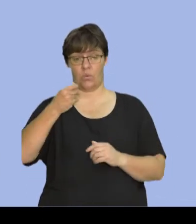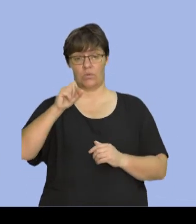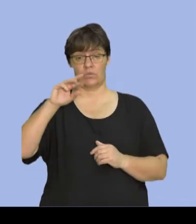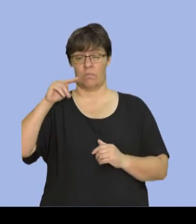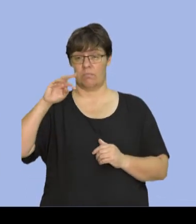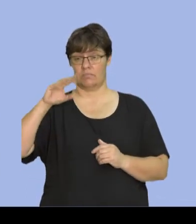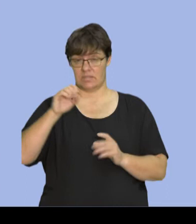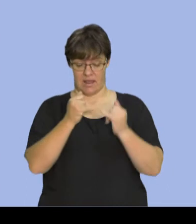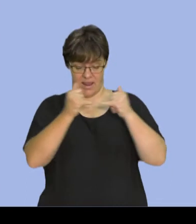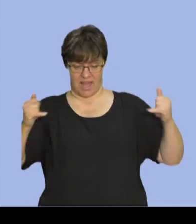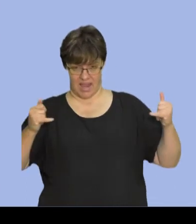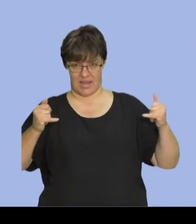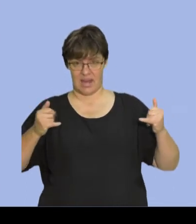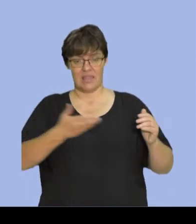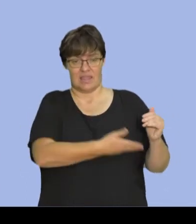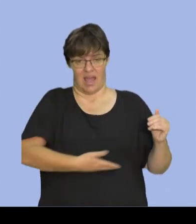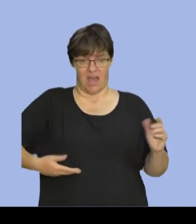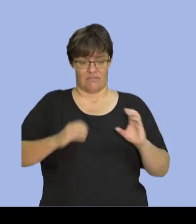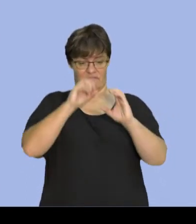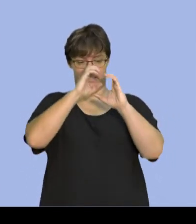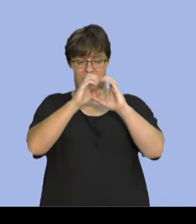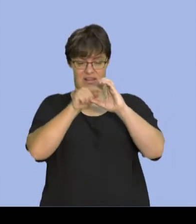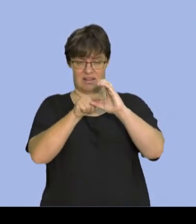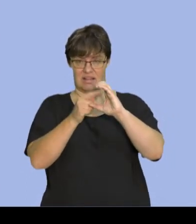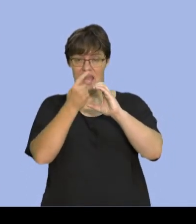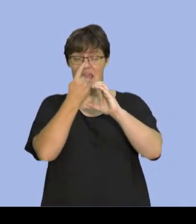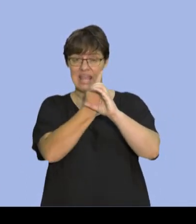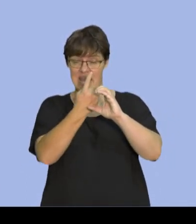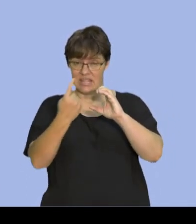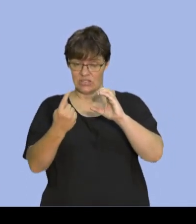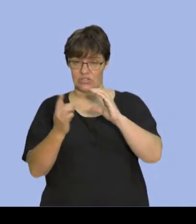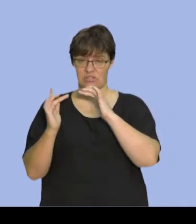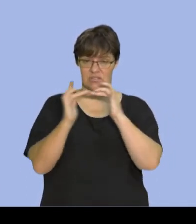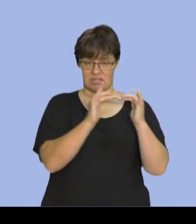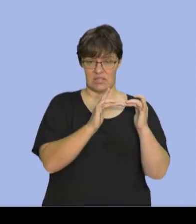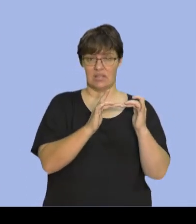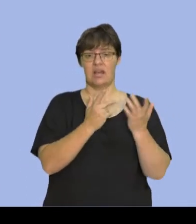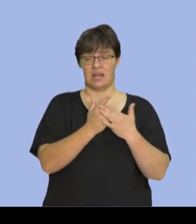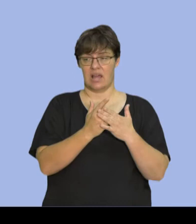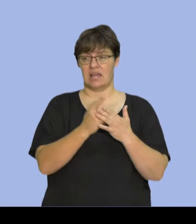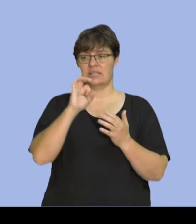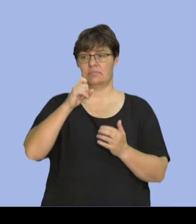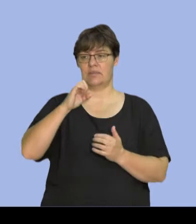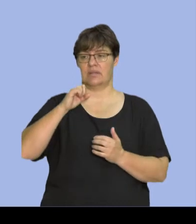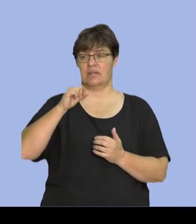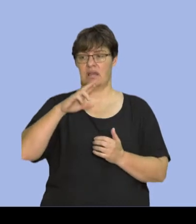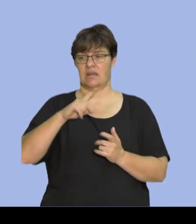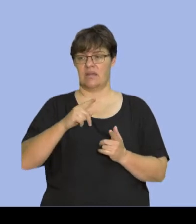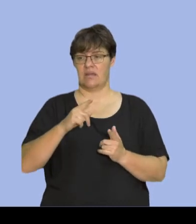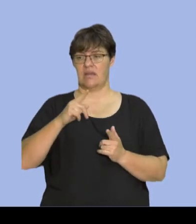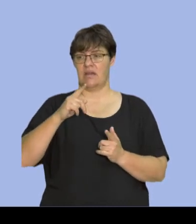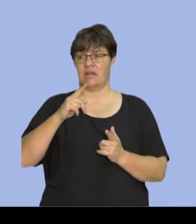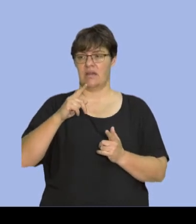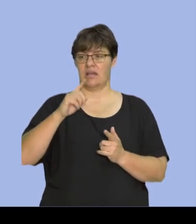lined up at the equator of the cell. Each chromosome becomes attached to the separate spindle fibers and start to